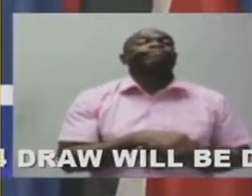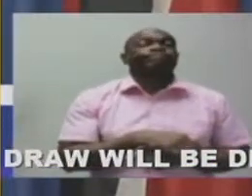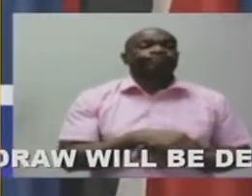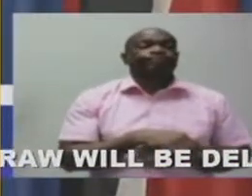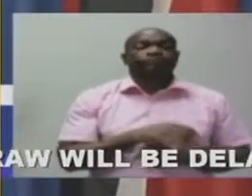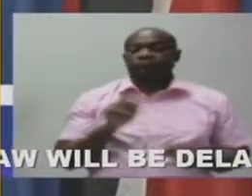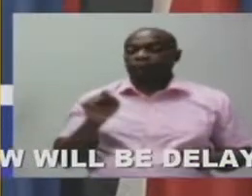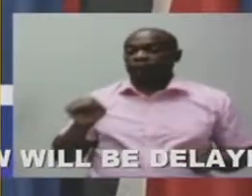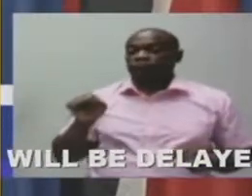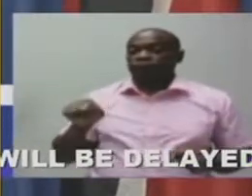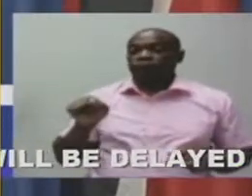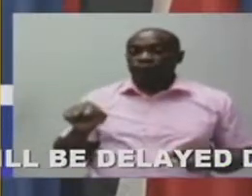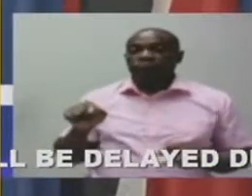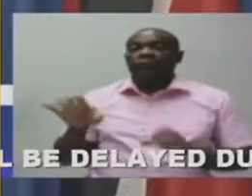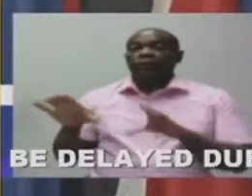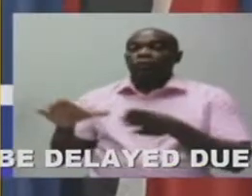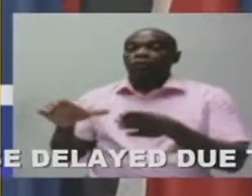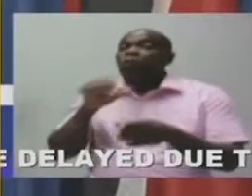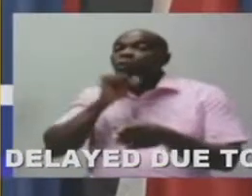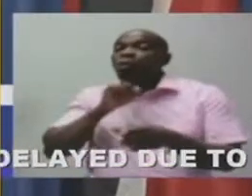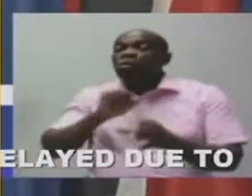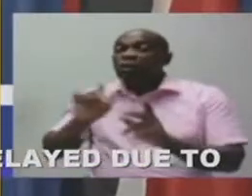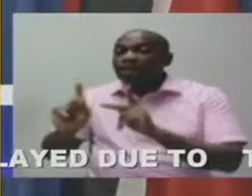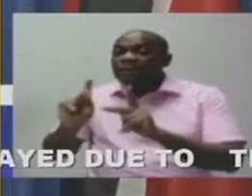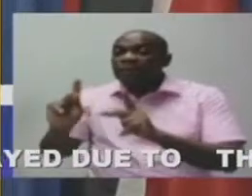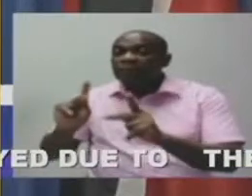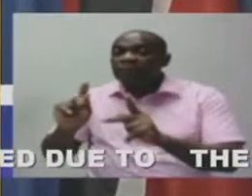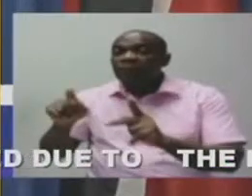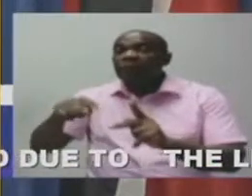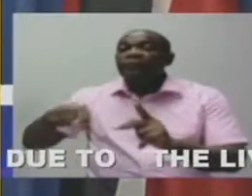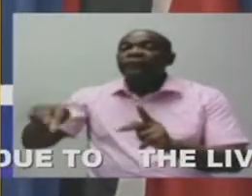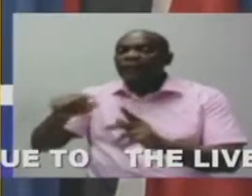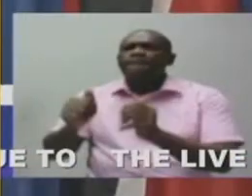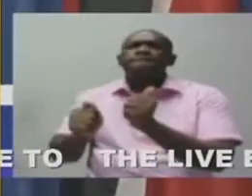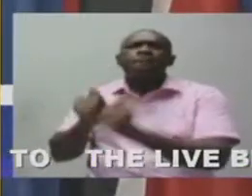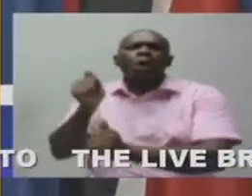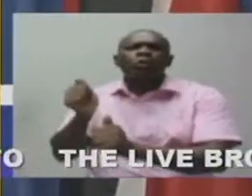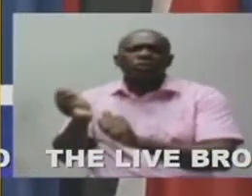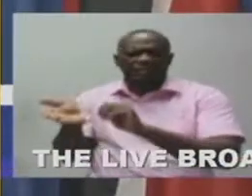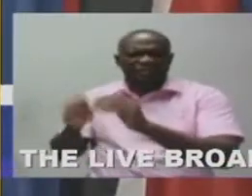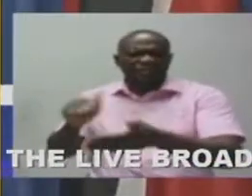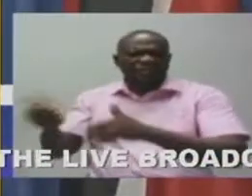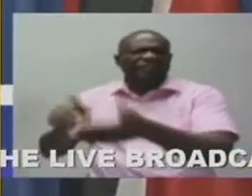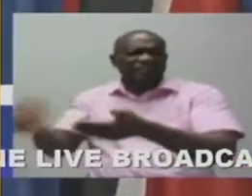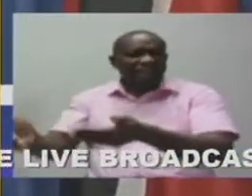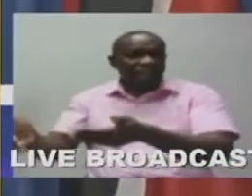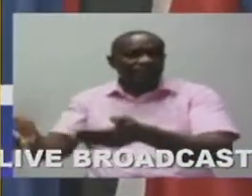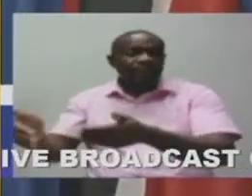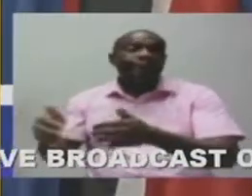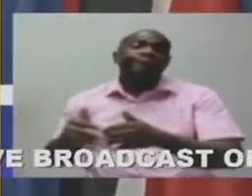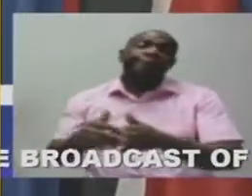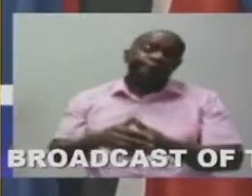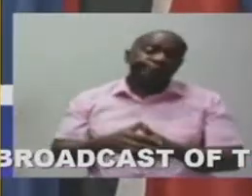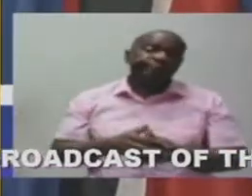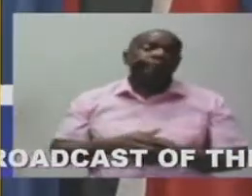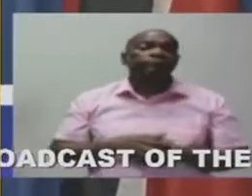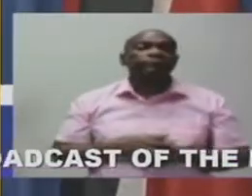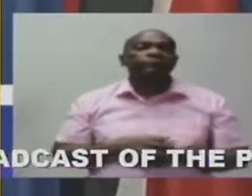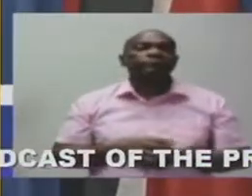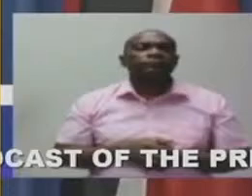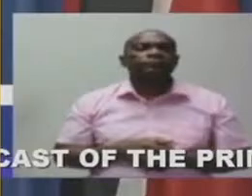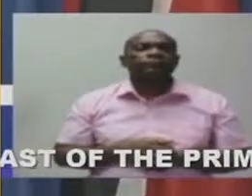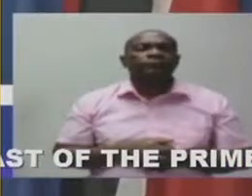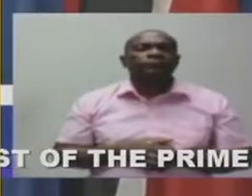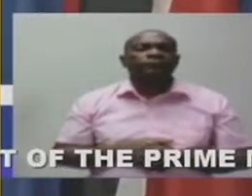dying. And one doesn't want to come to the conclusion that the Cavalier